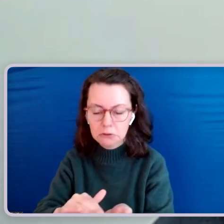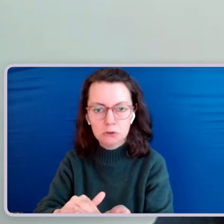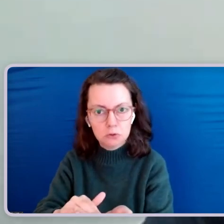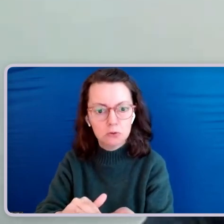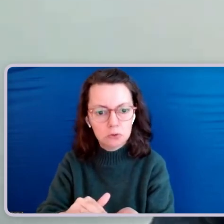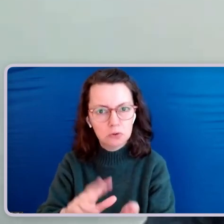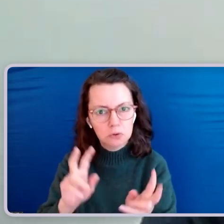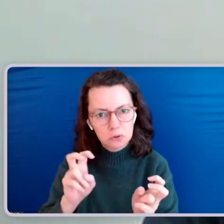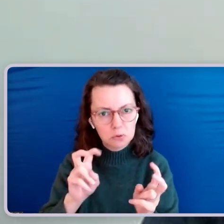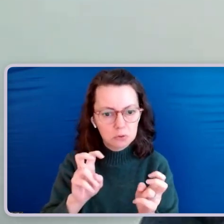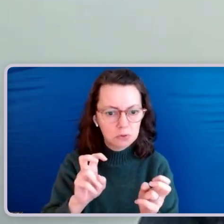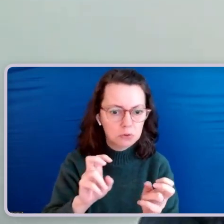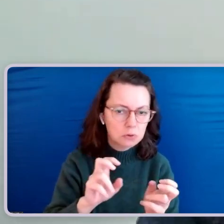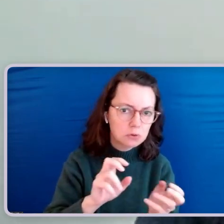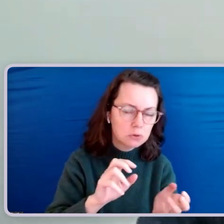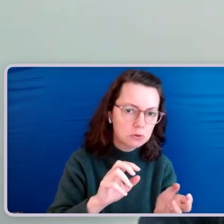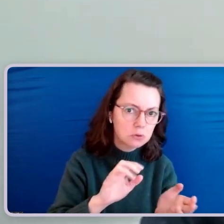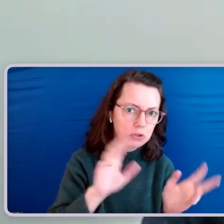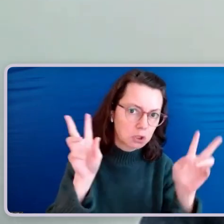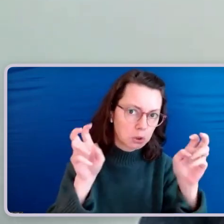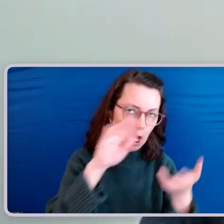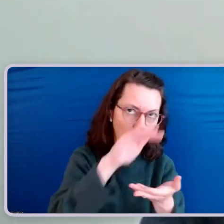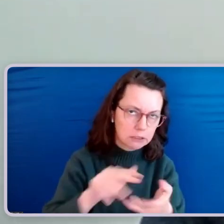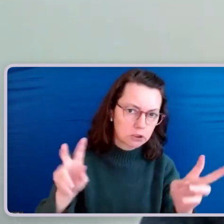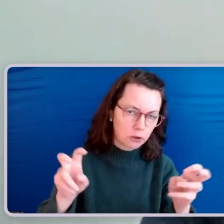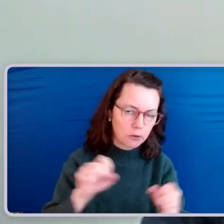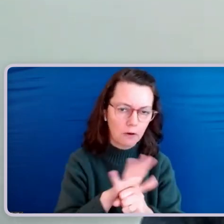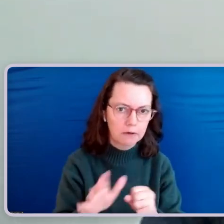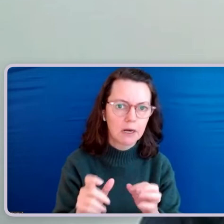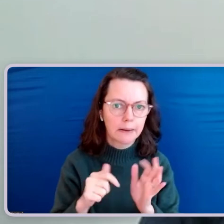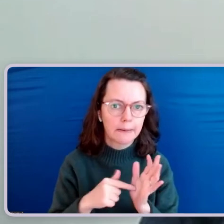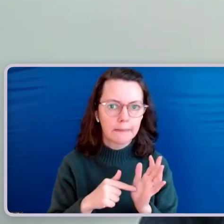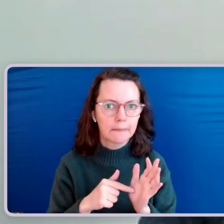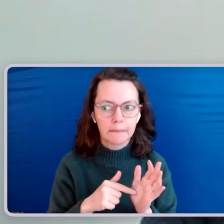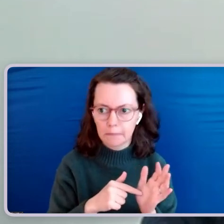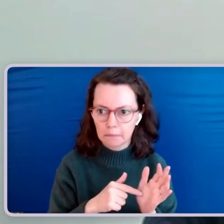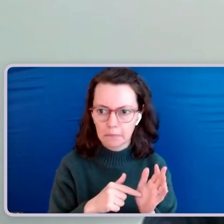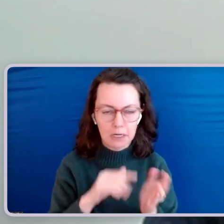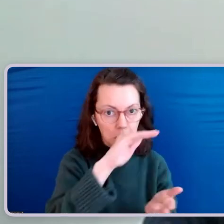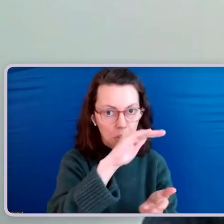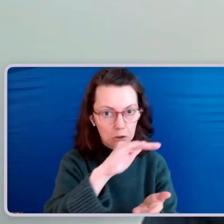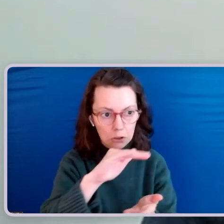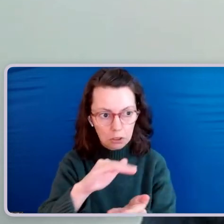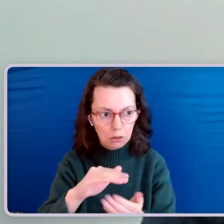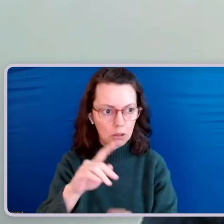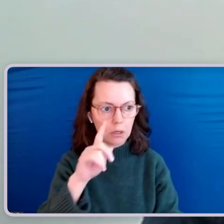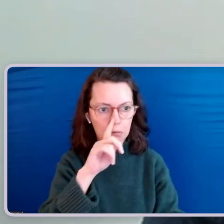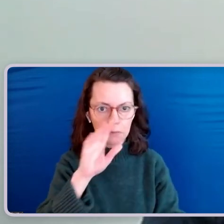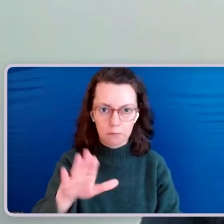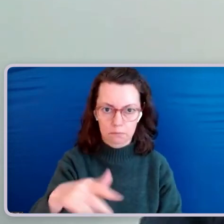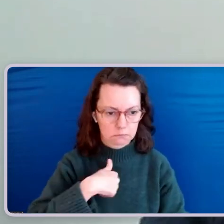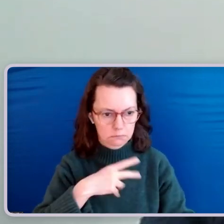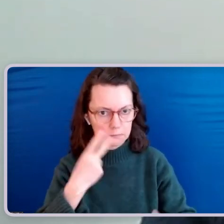quotation marks. And people were still struggling to get to see